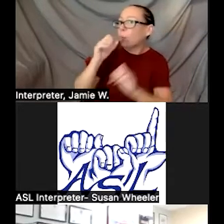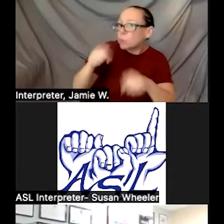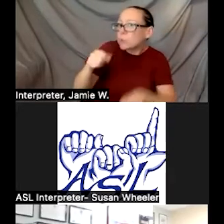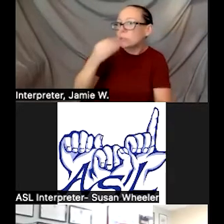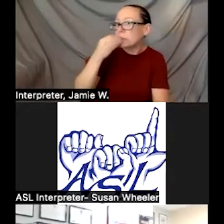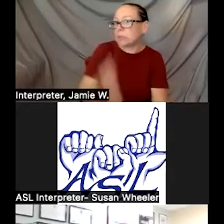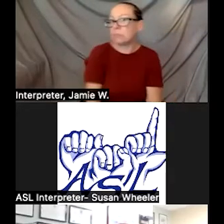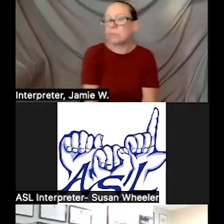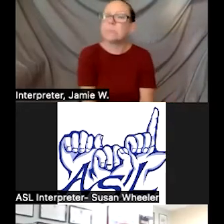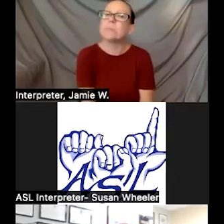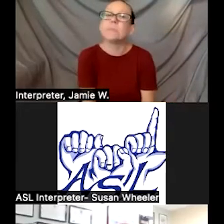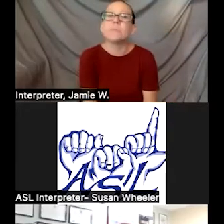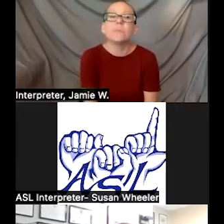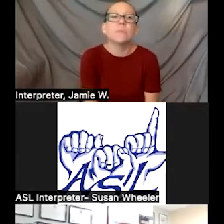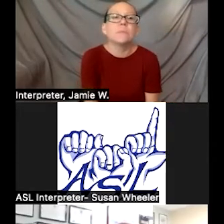Next.